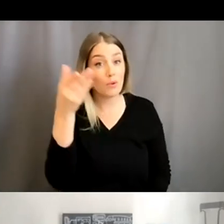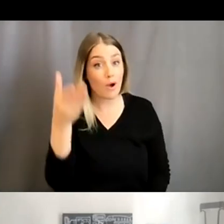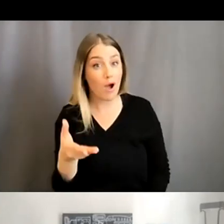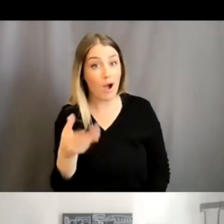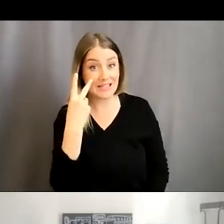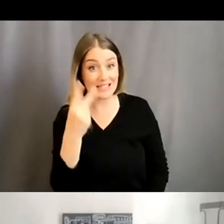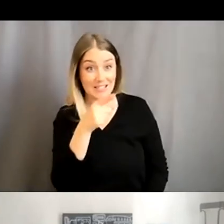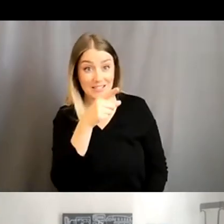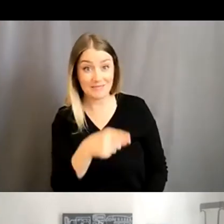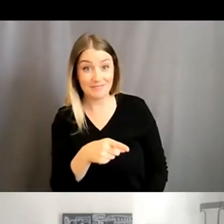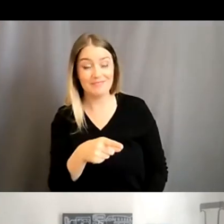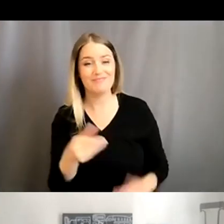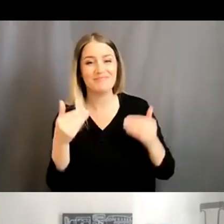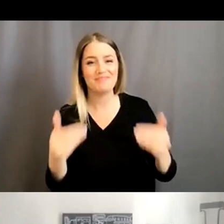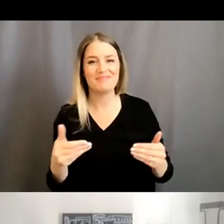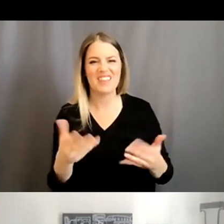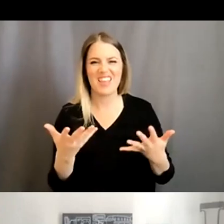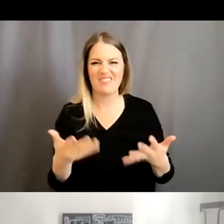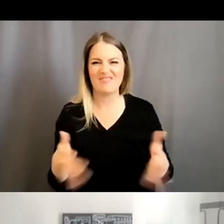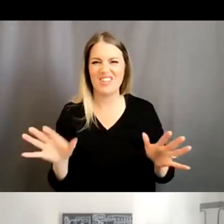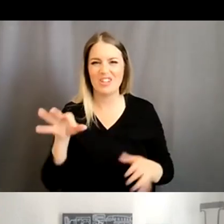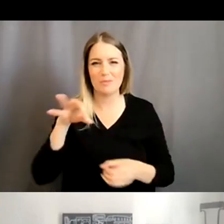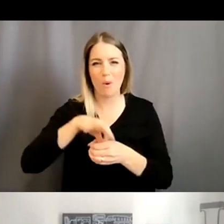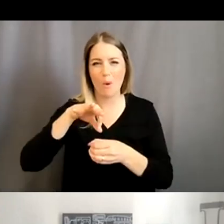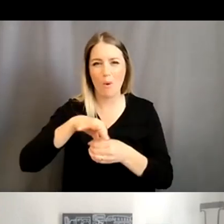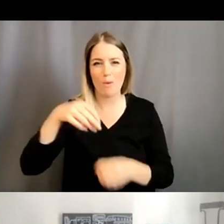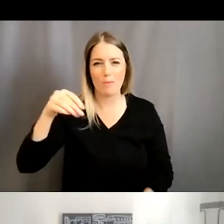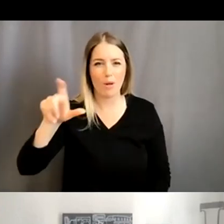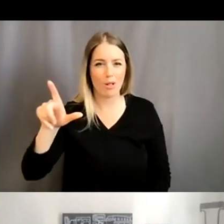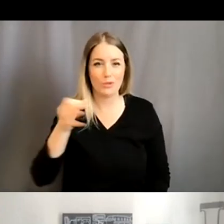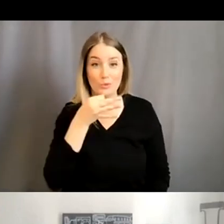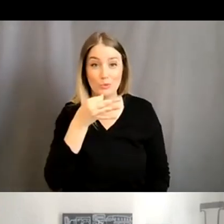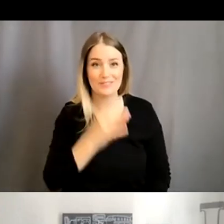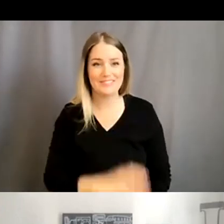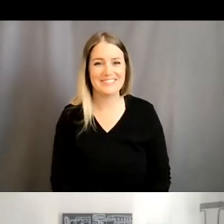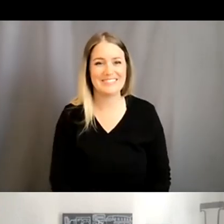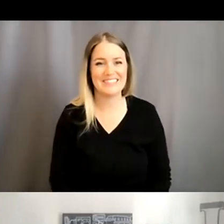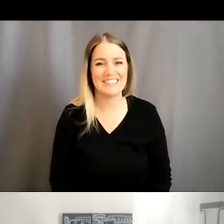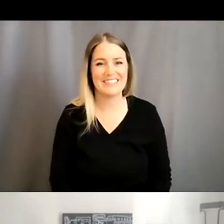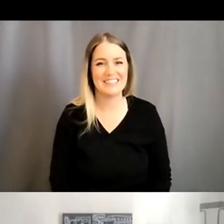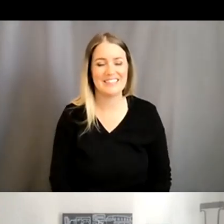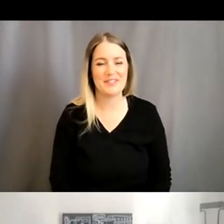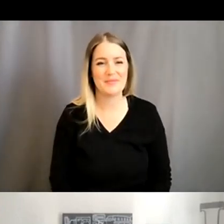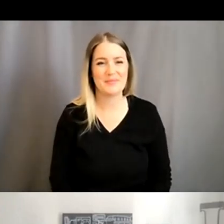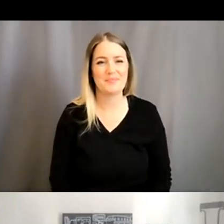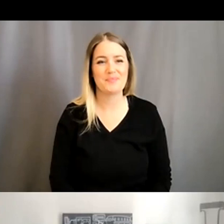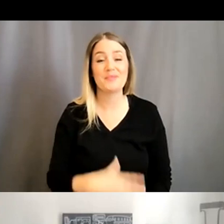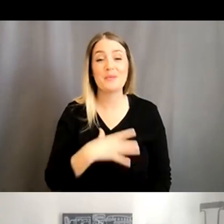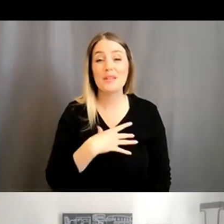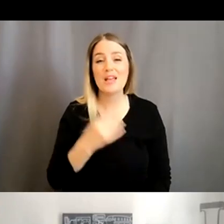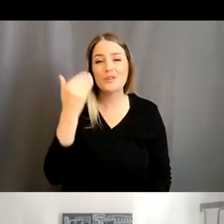and we'll end polling in a few seconds, but we'd like to know more about you and your